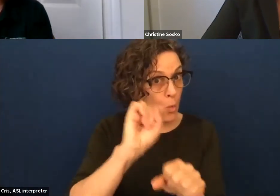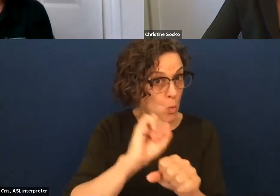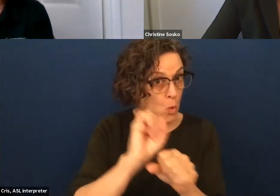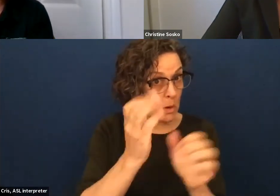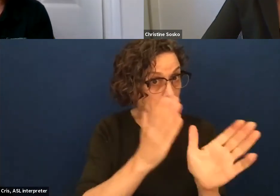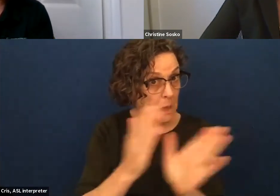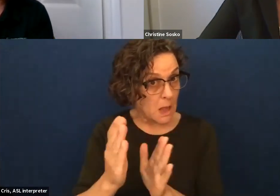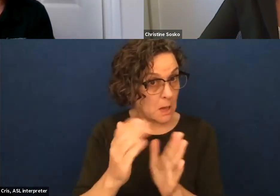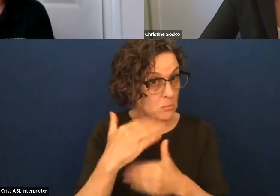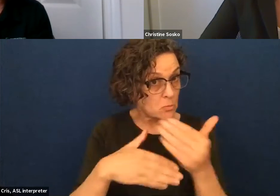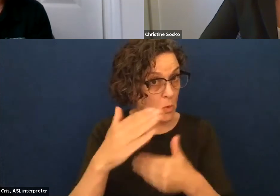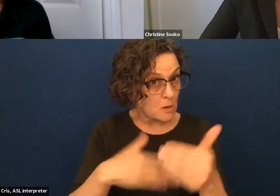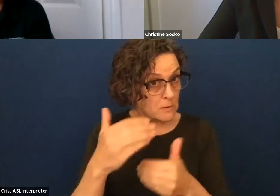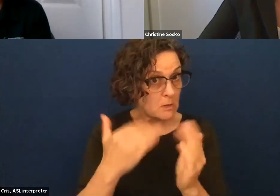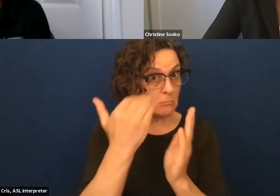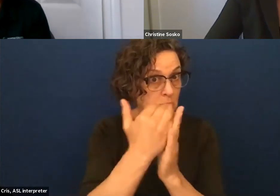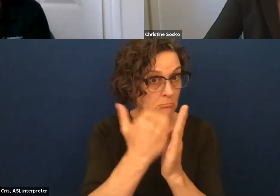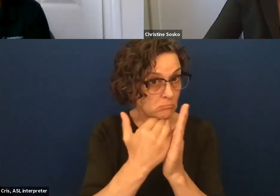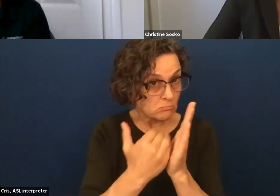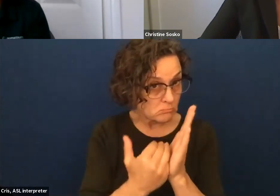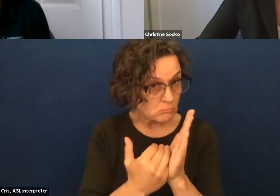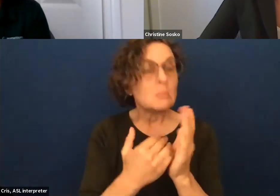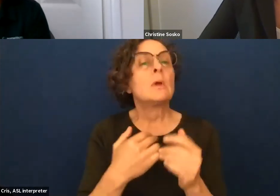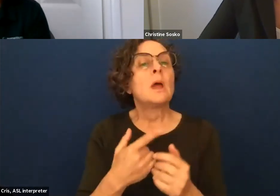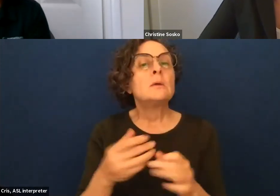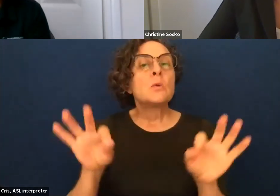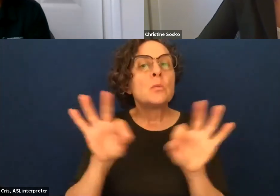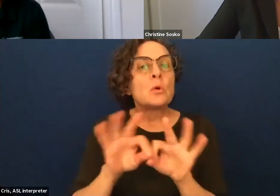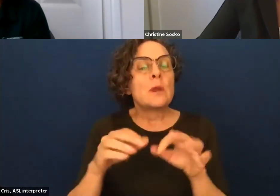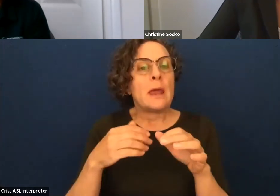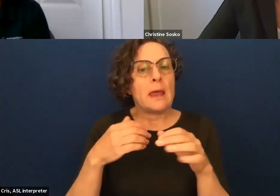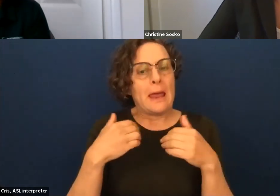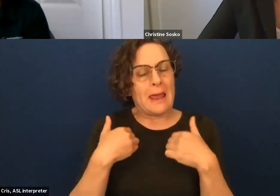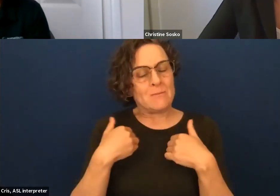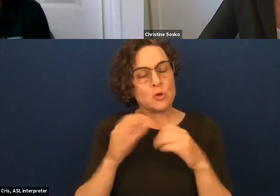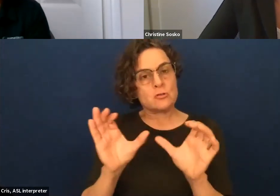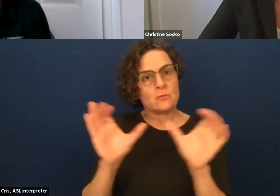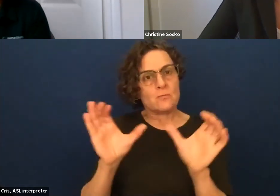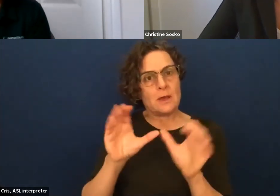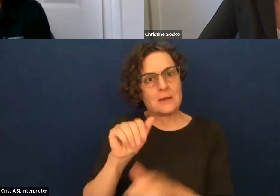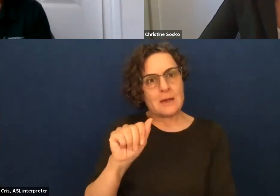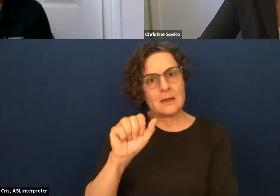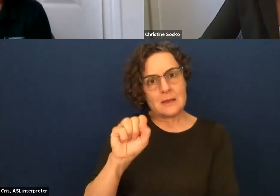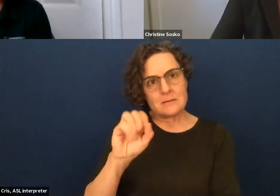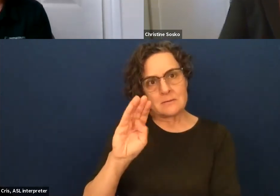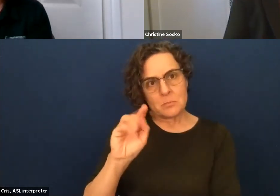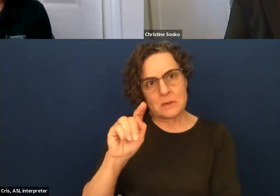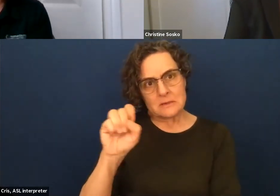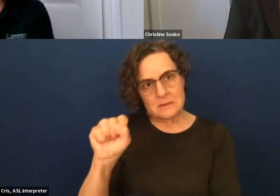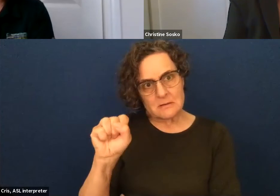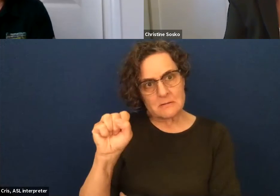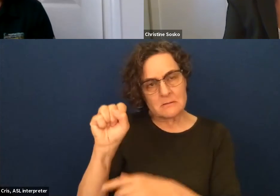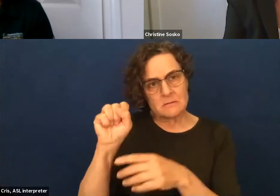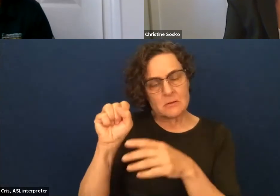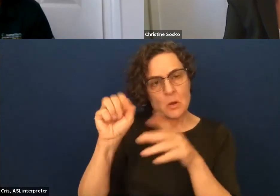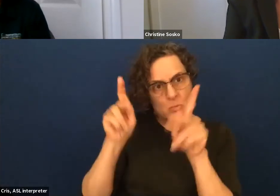do have your certified asbestos professional check and make sure there is no asbestos on the site and